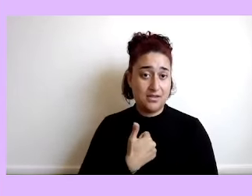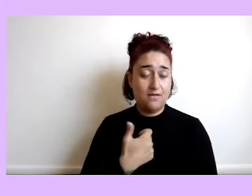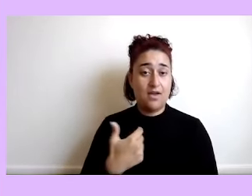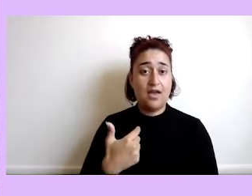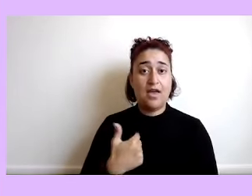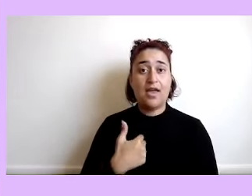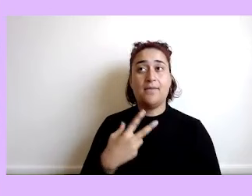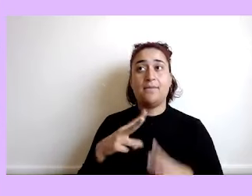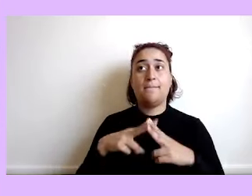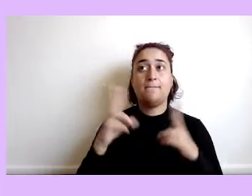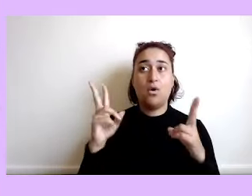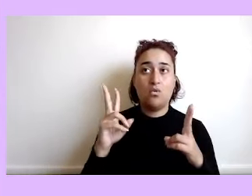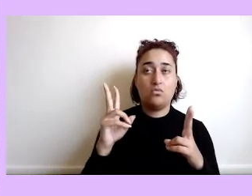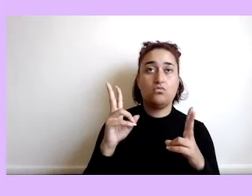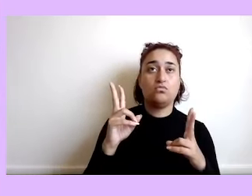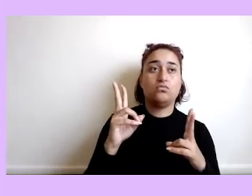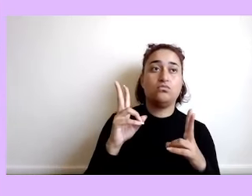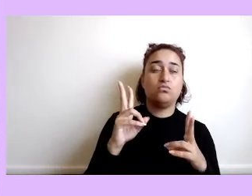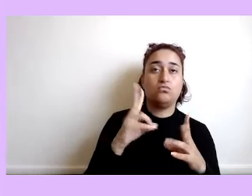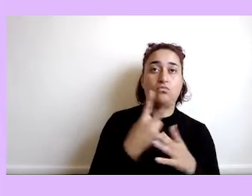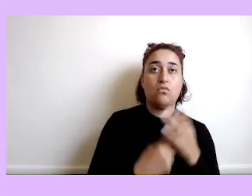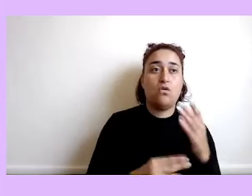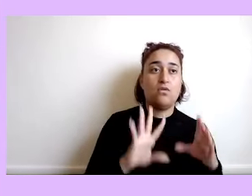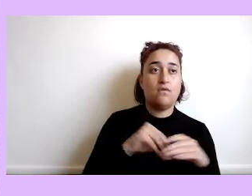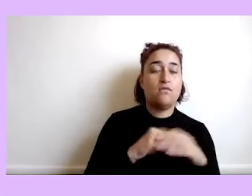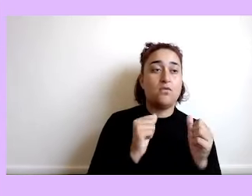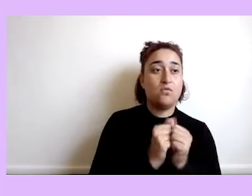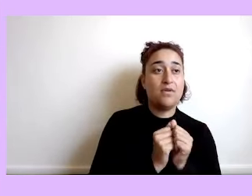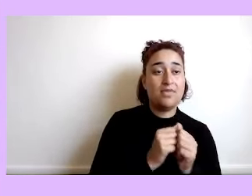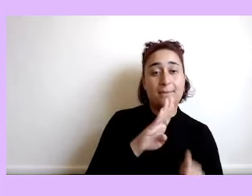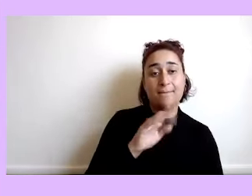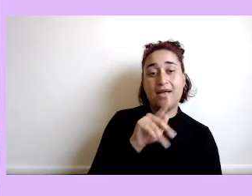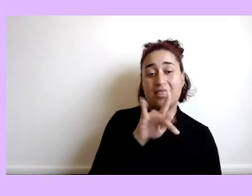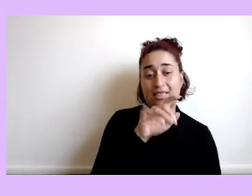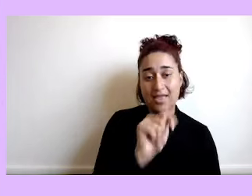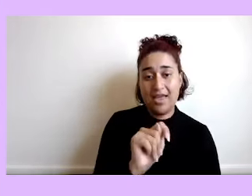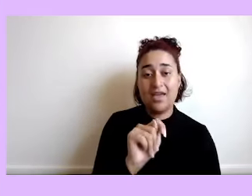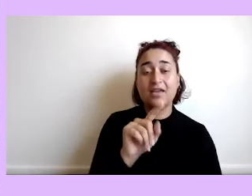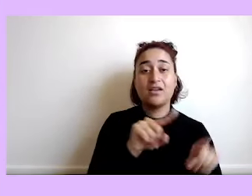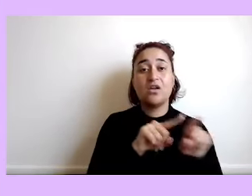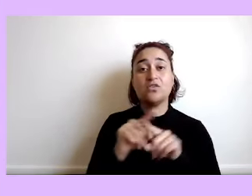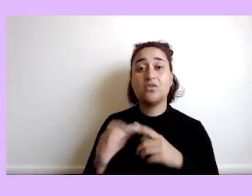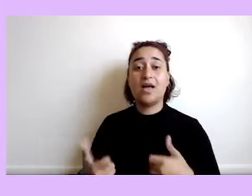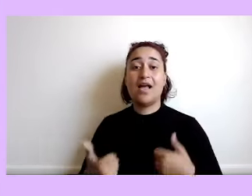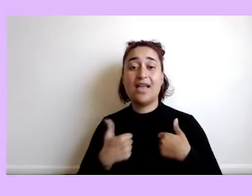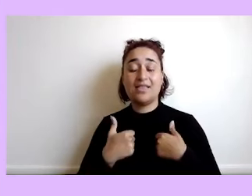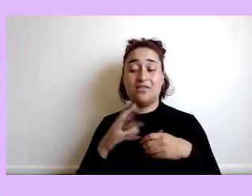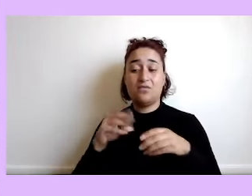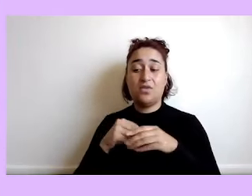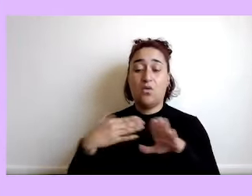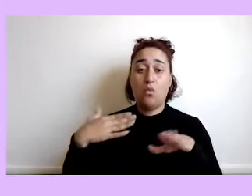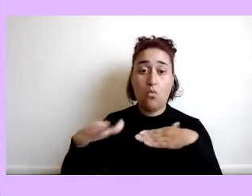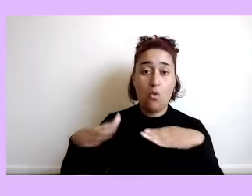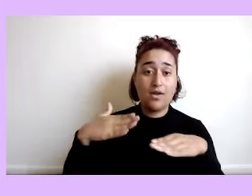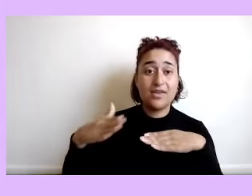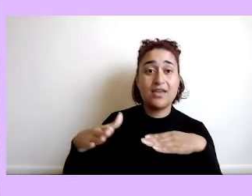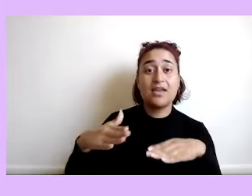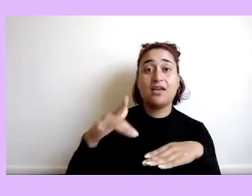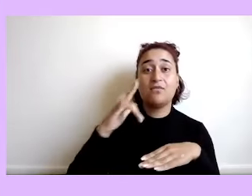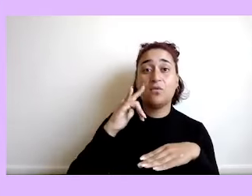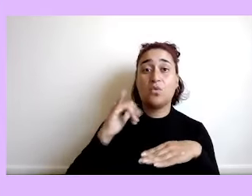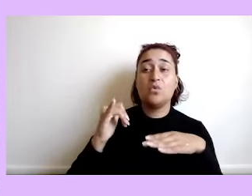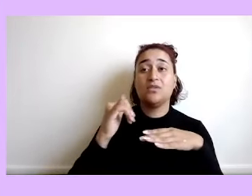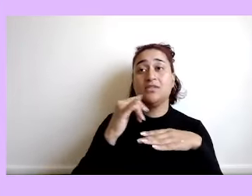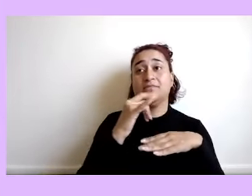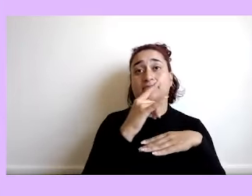both involved with the San Francisco Ballet as a member of their auxiliary, and I live within walking distance of Golden Gate Park, which was designed